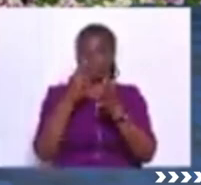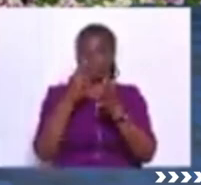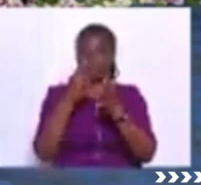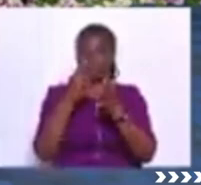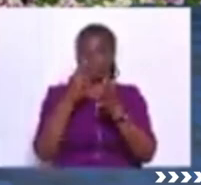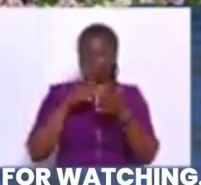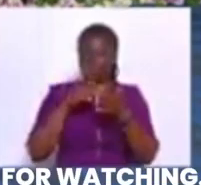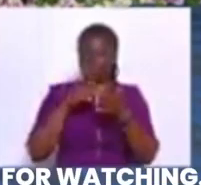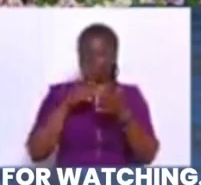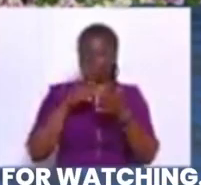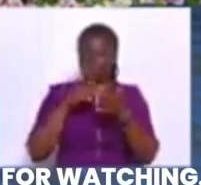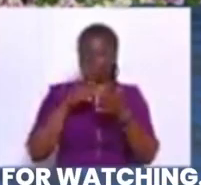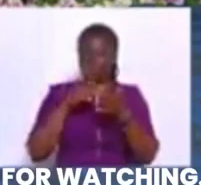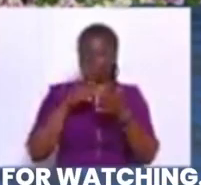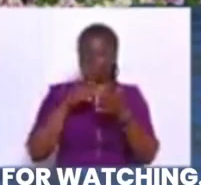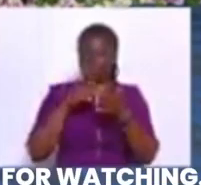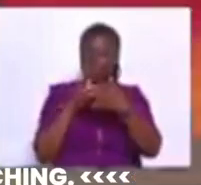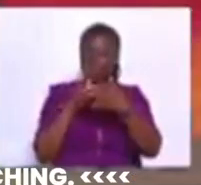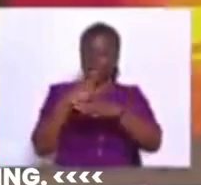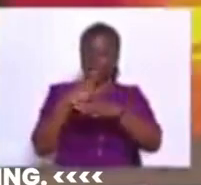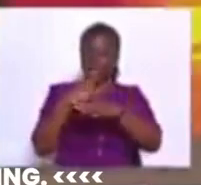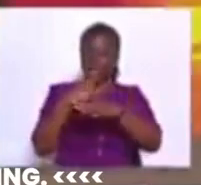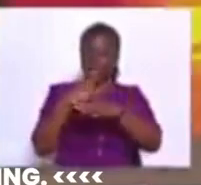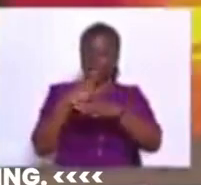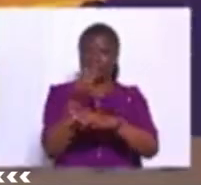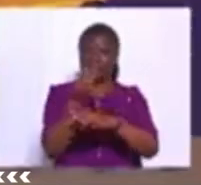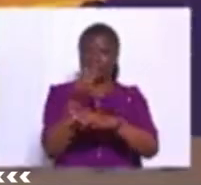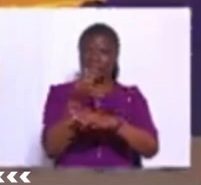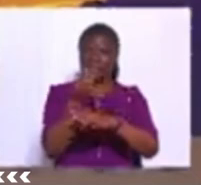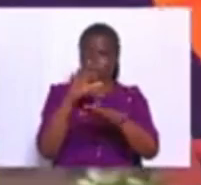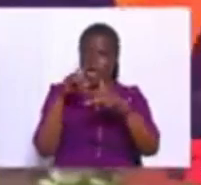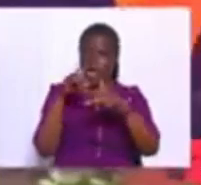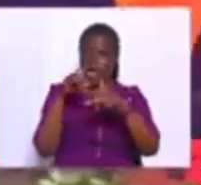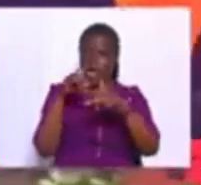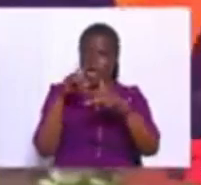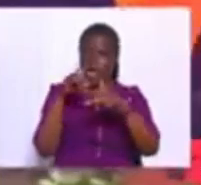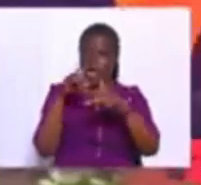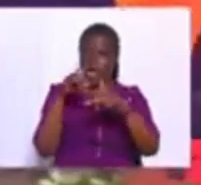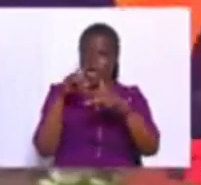to starve the cancer. Now, how do you starve cancer?